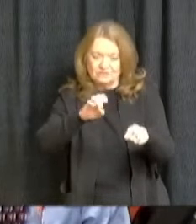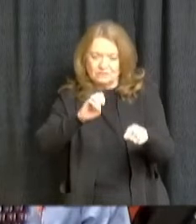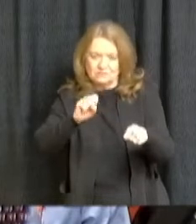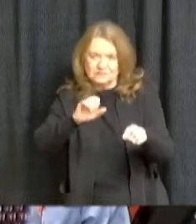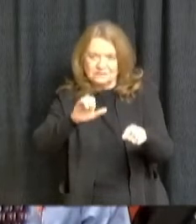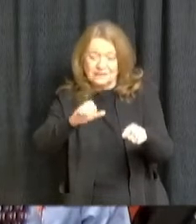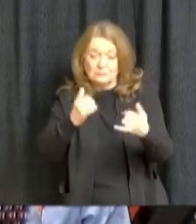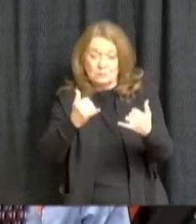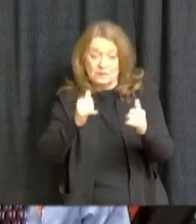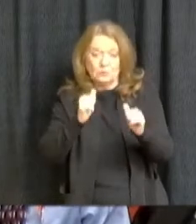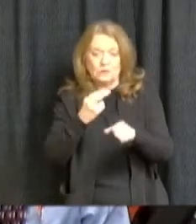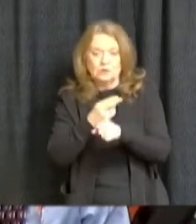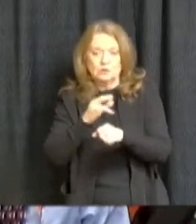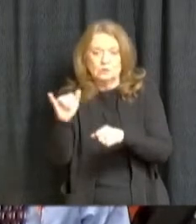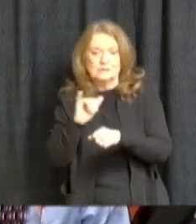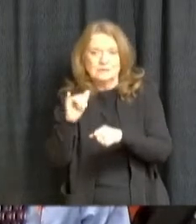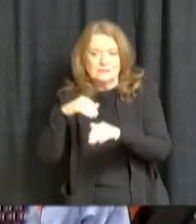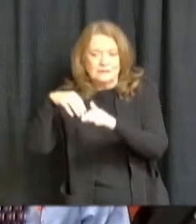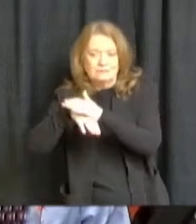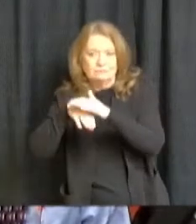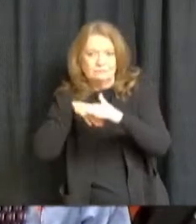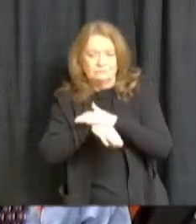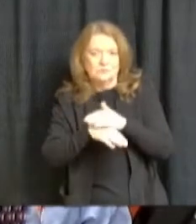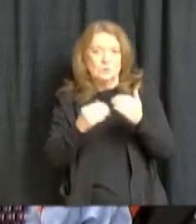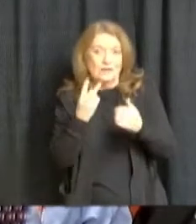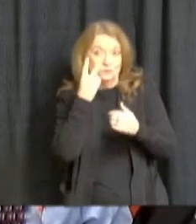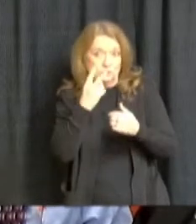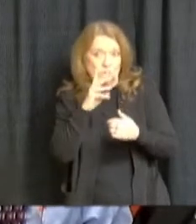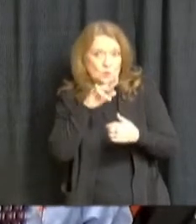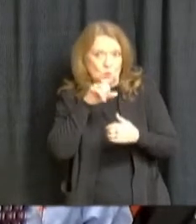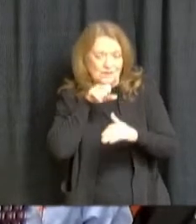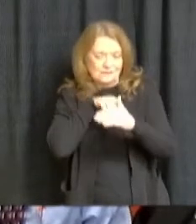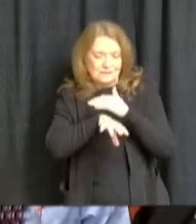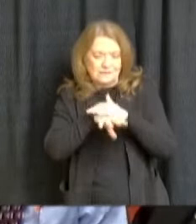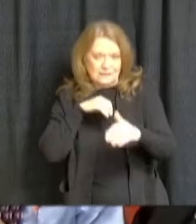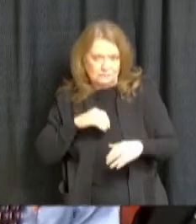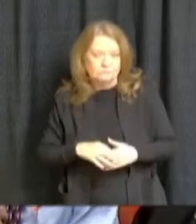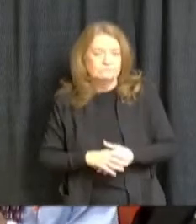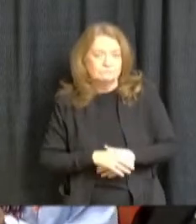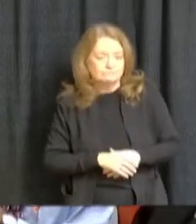same tie outs that we have, so we'd have 2 ways out. Thank you. Yes,